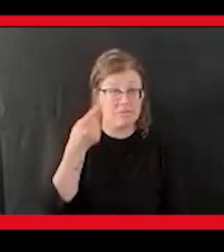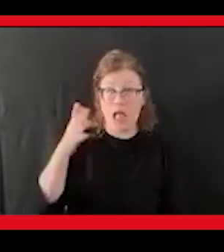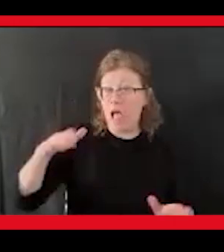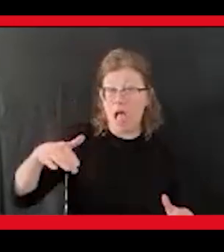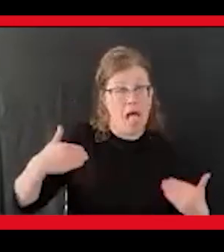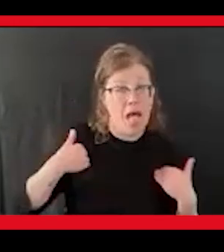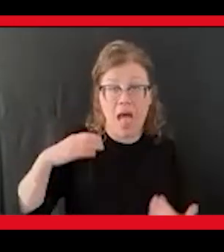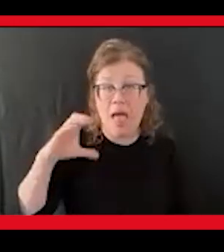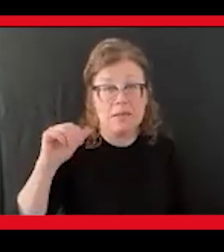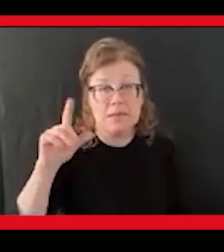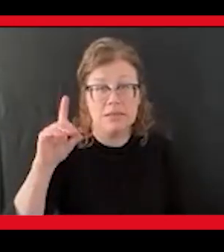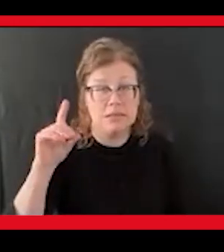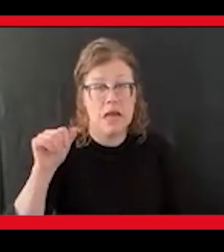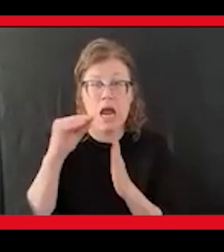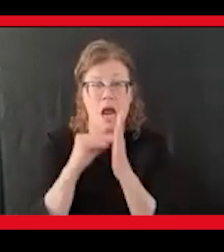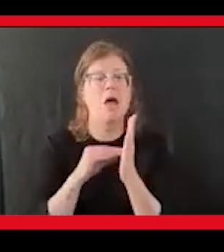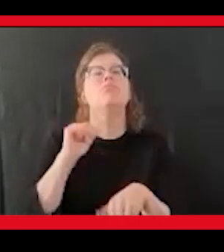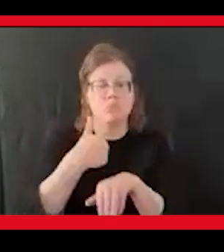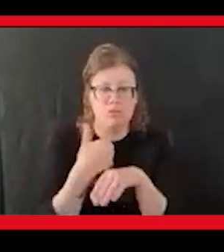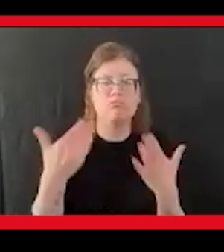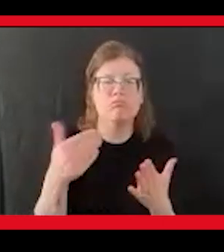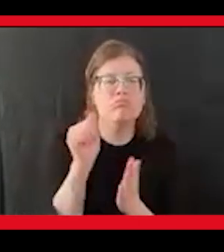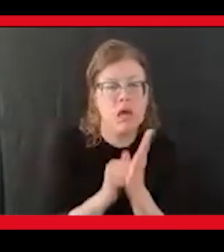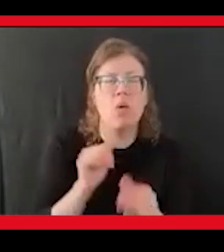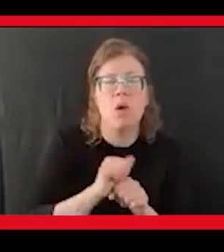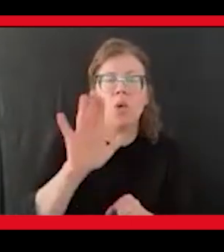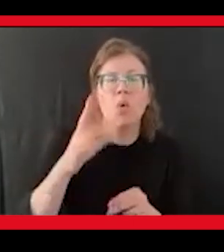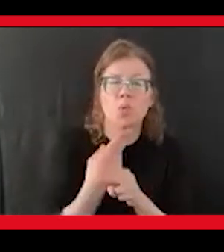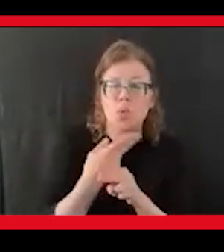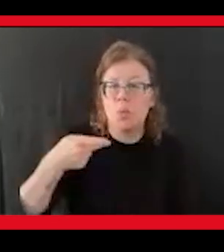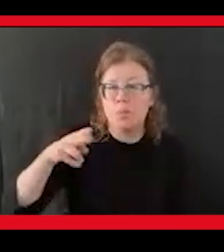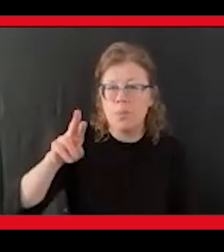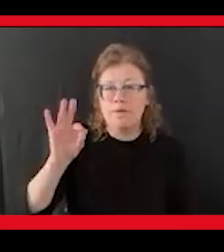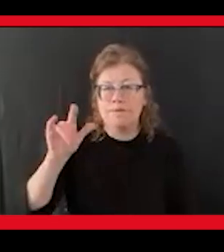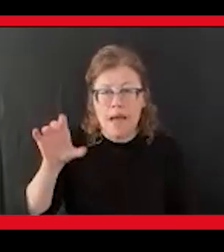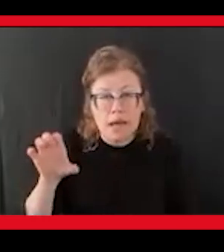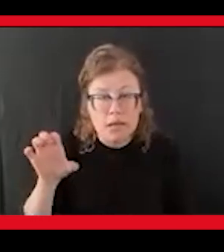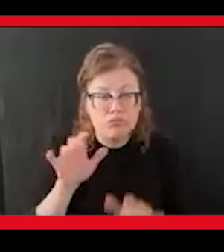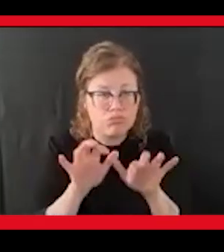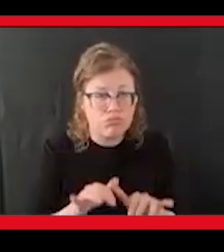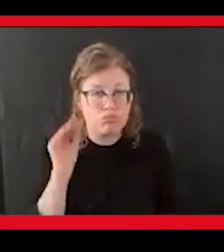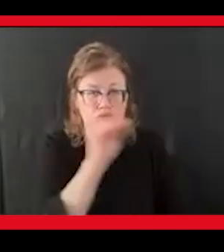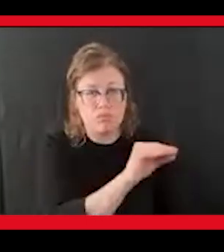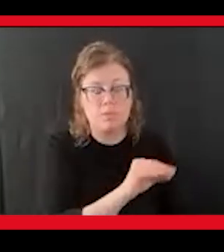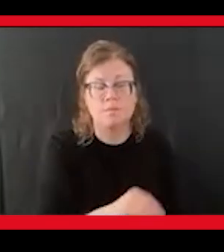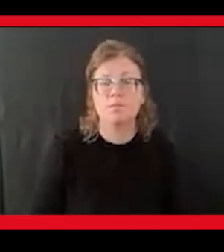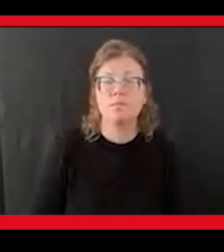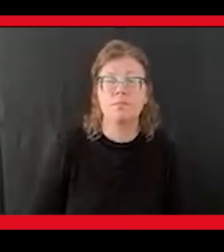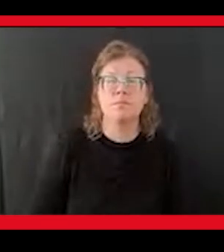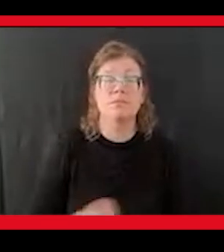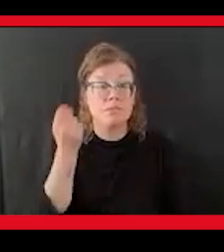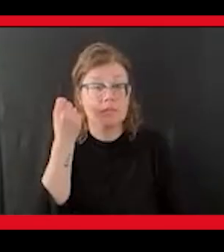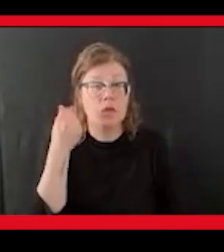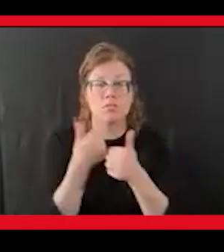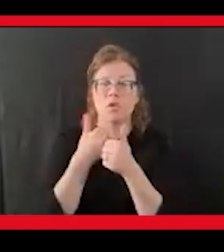user profile before you can apply. You will need an organizational account, not an individual